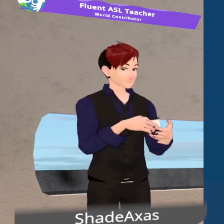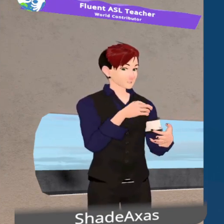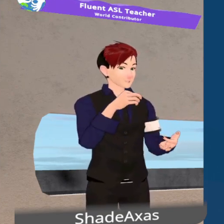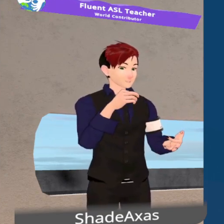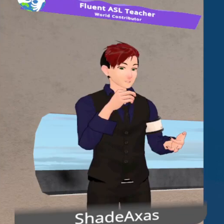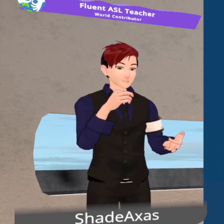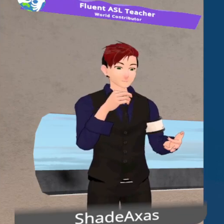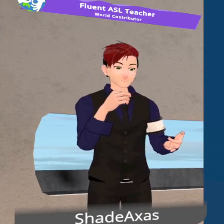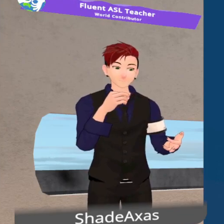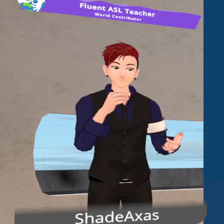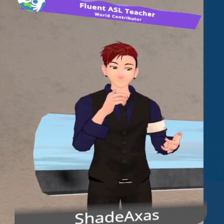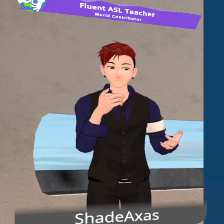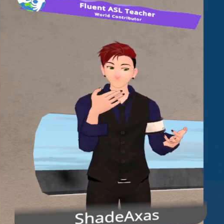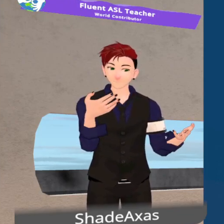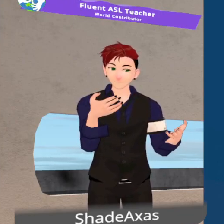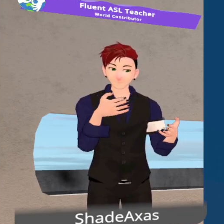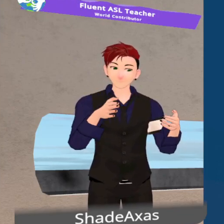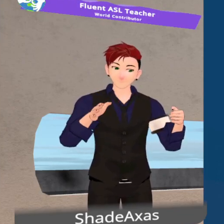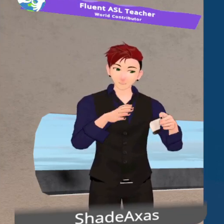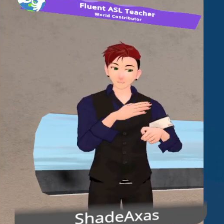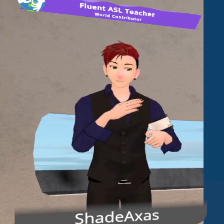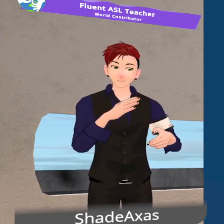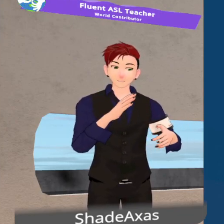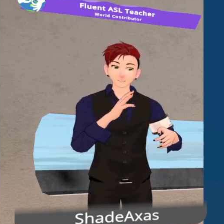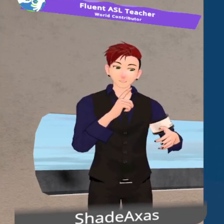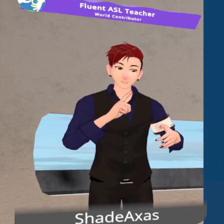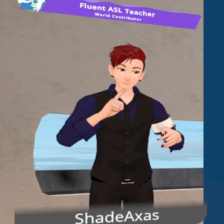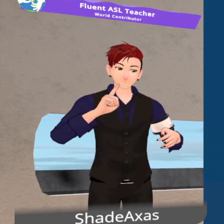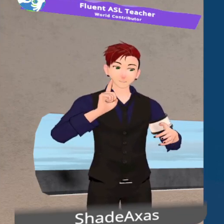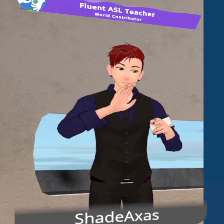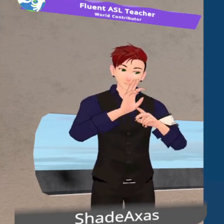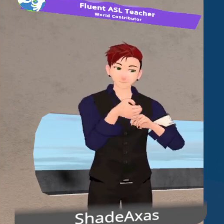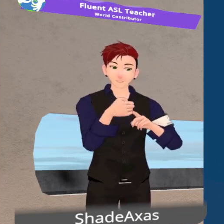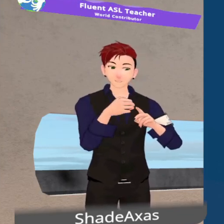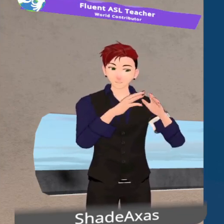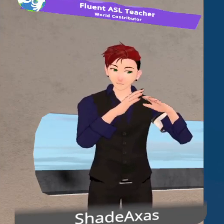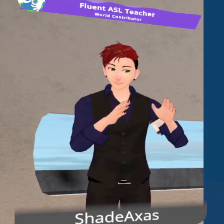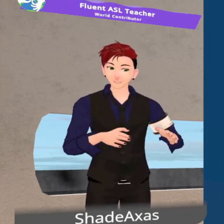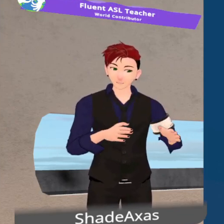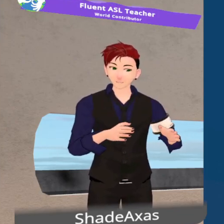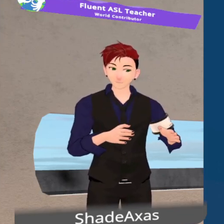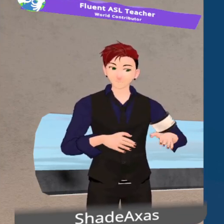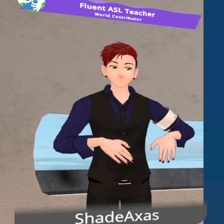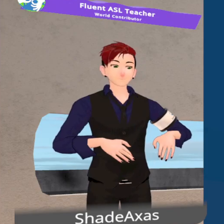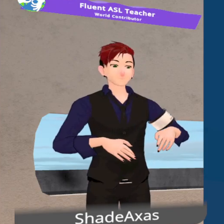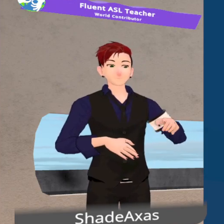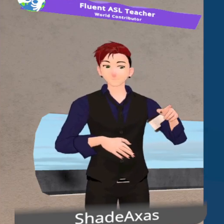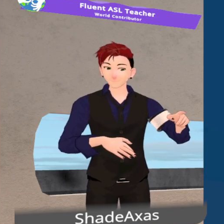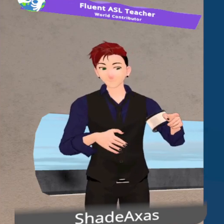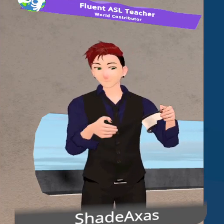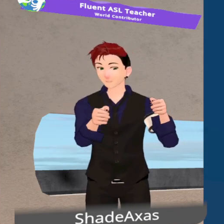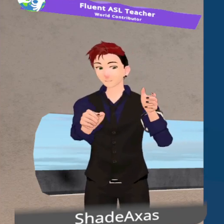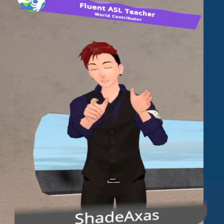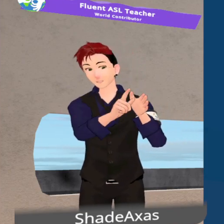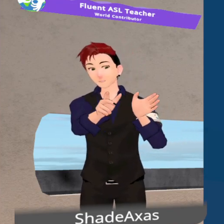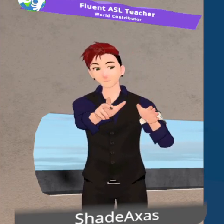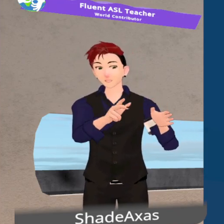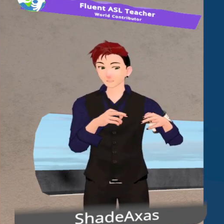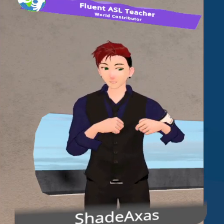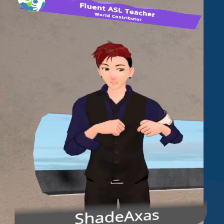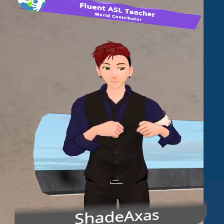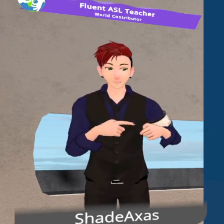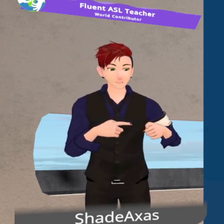probably, who grew up in a fully deaf cultural household. They're kind